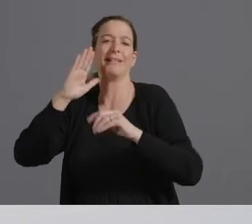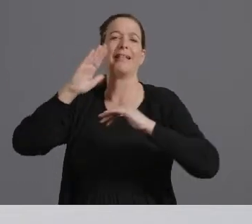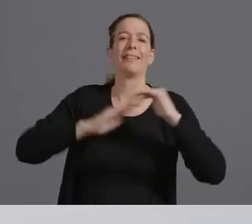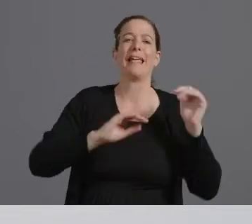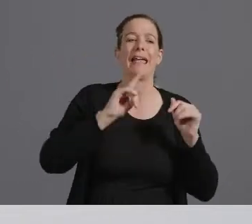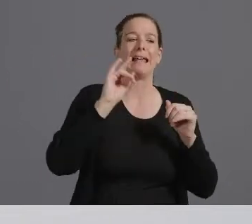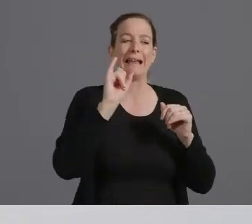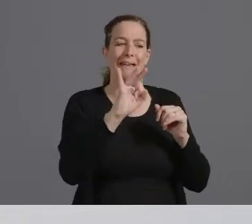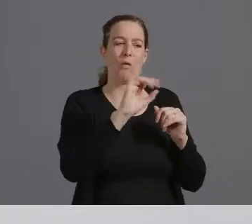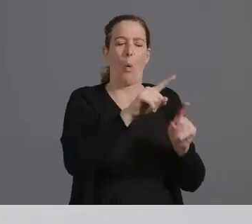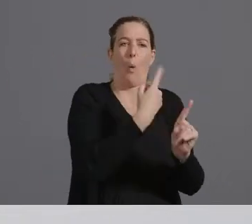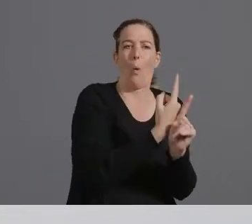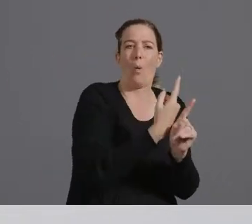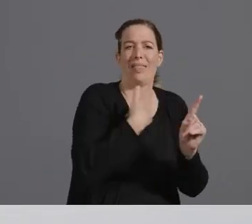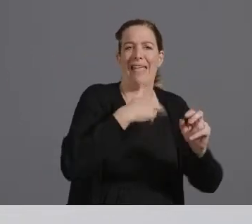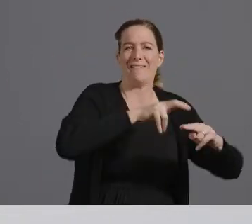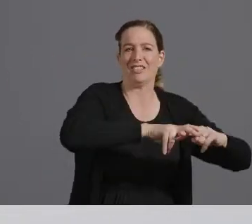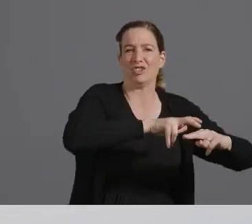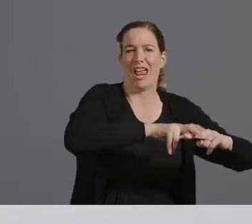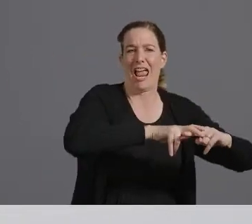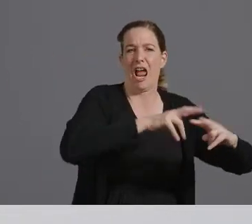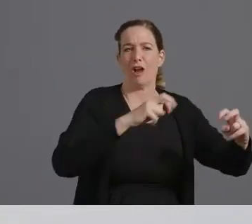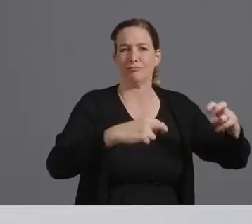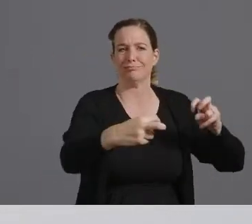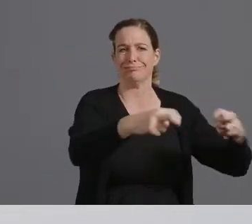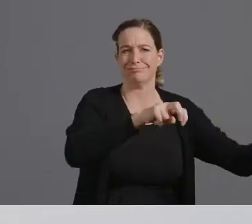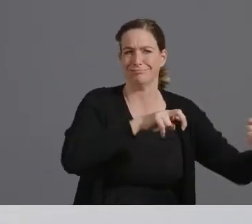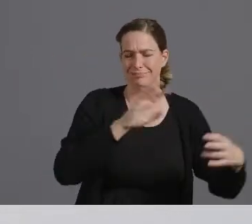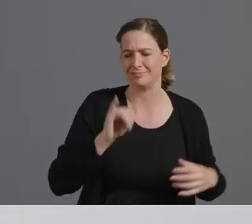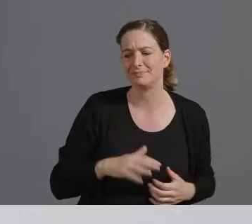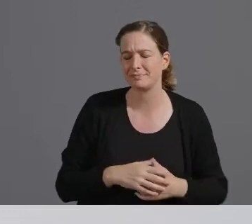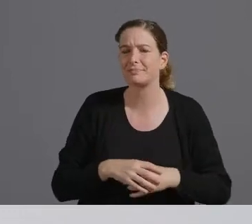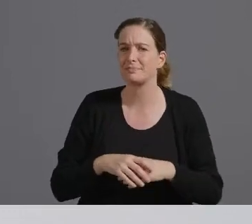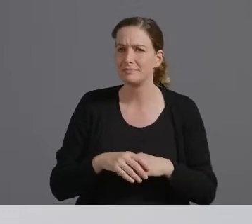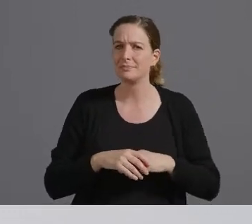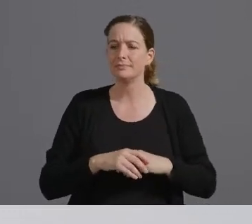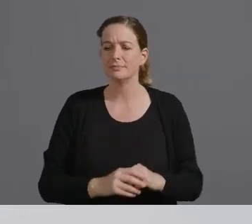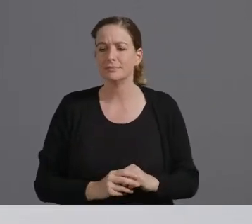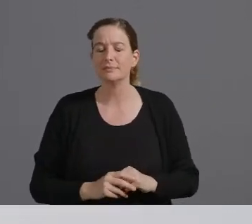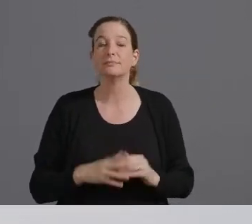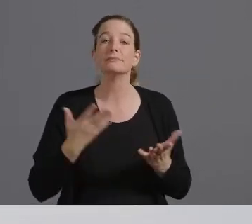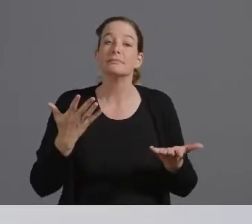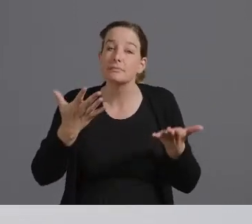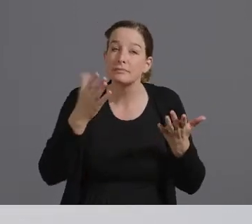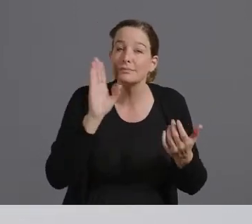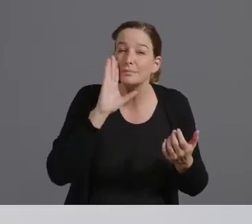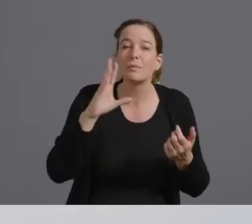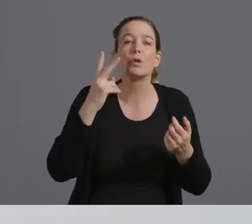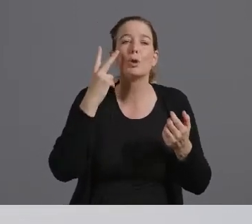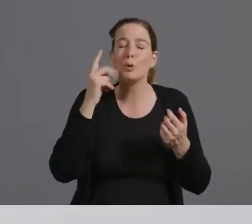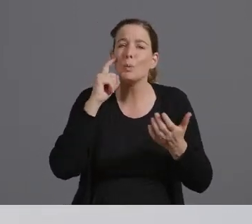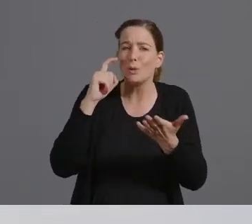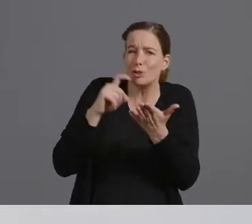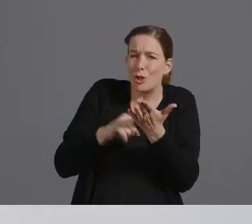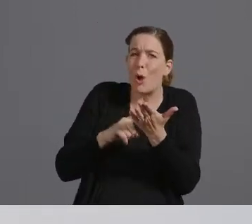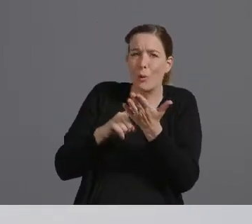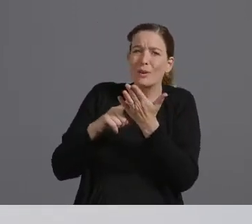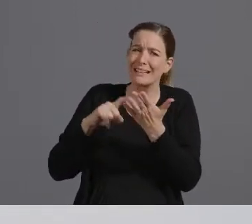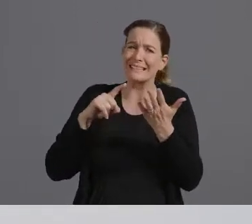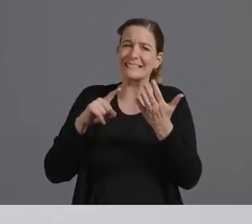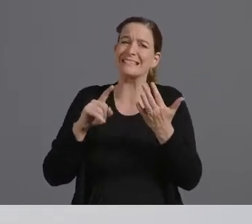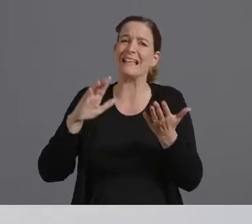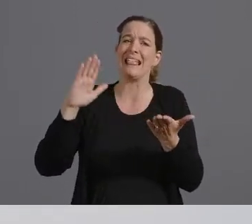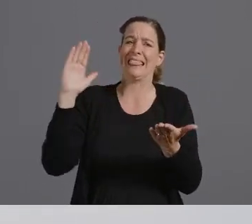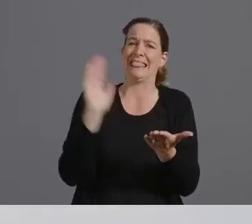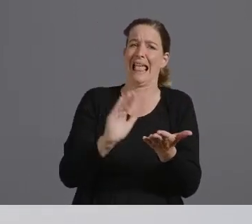different types of seatings that do require the 6 feet of physical distancing. And so you will see much smaller crowds than we have seen in